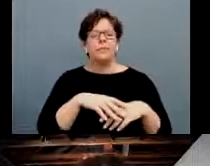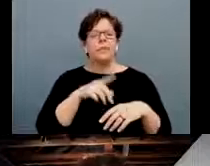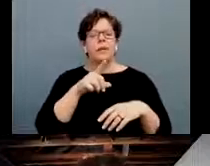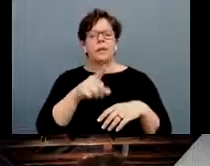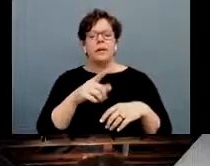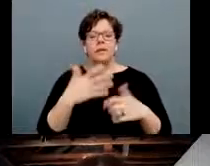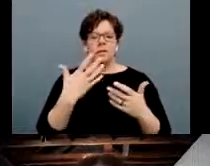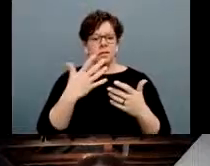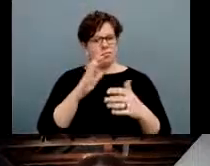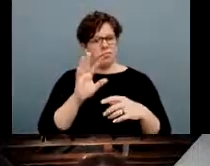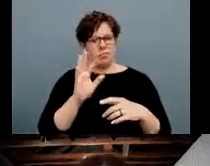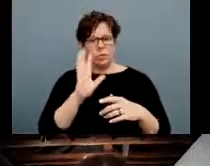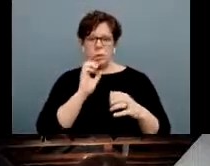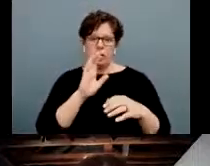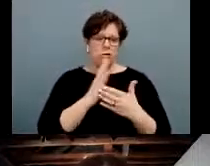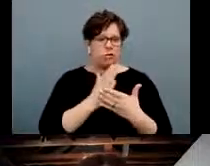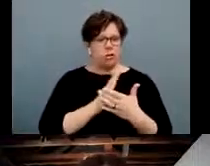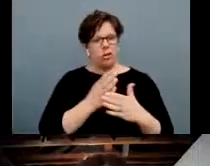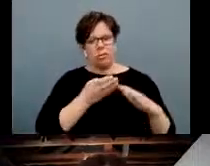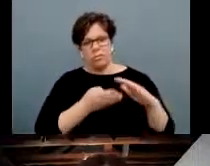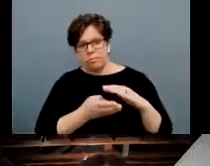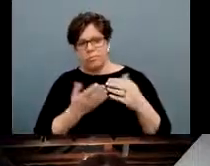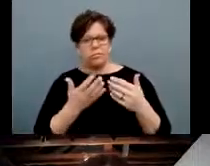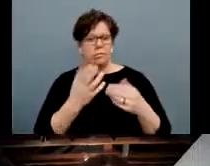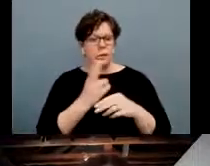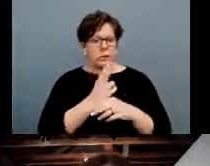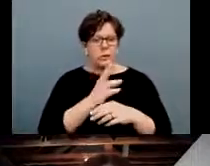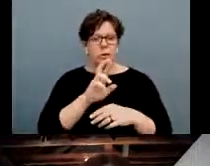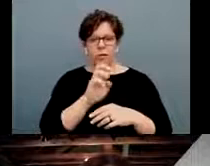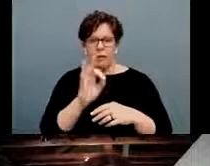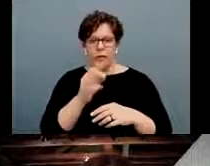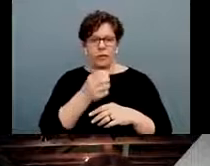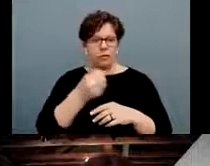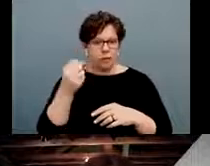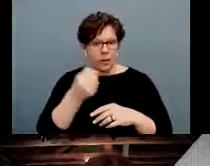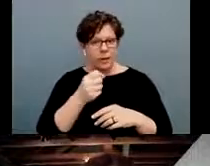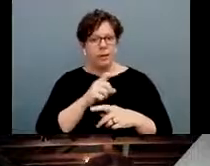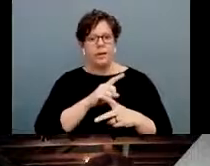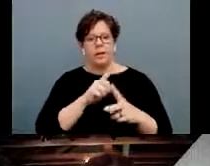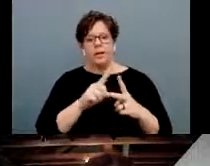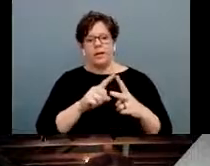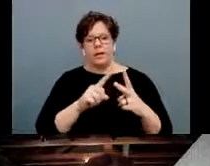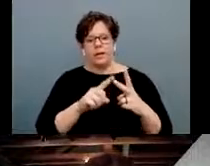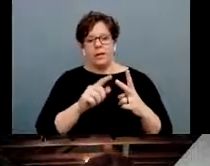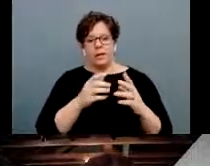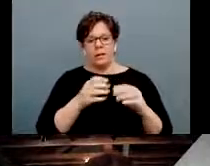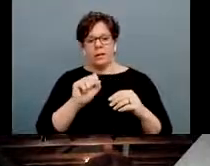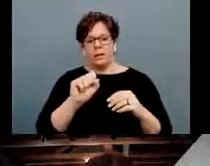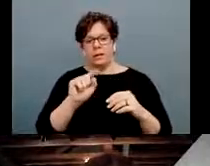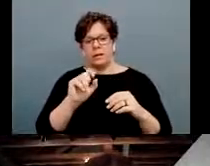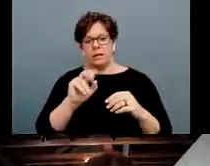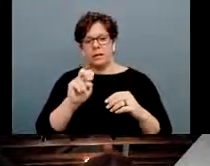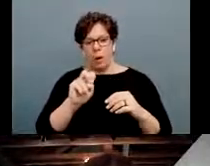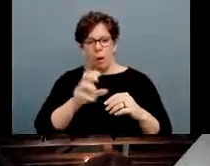fully functional. It was a kitchen that had a refrigerator. You can see here that there's a stove and an